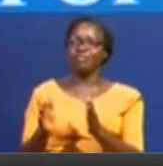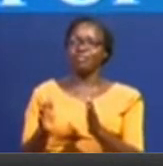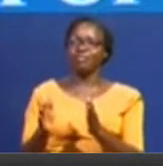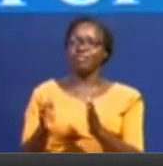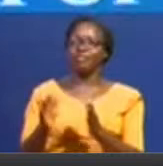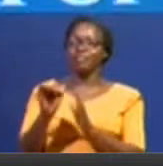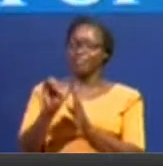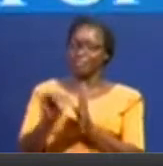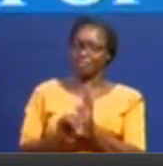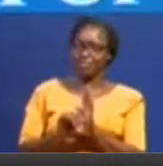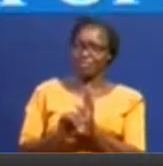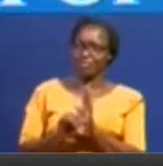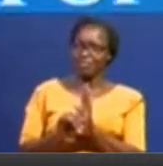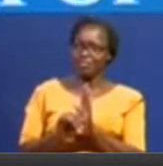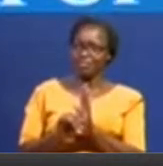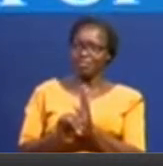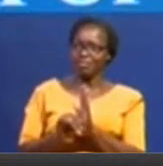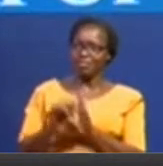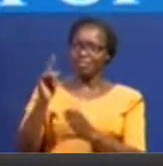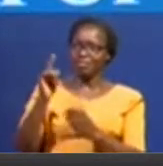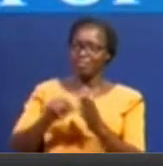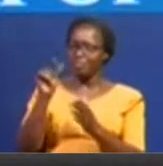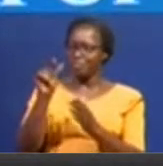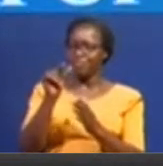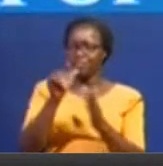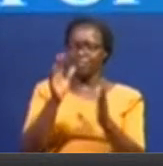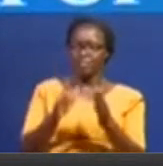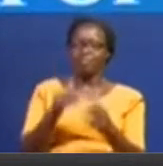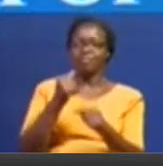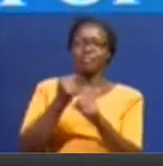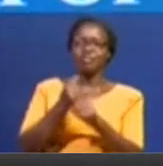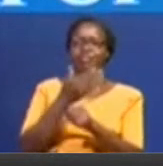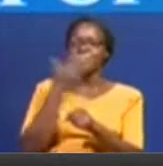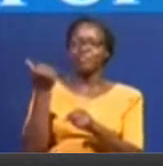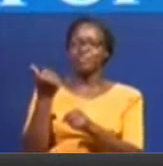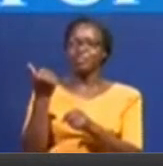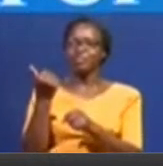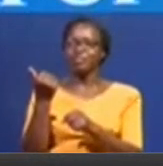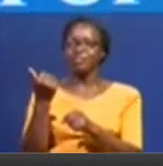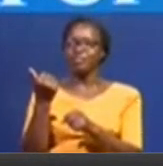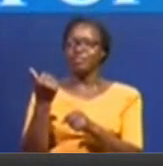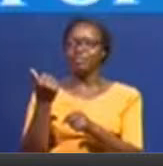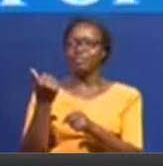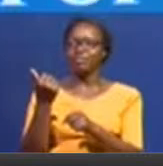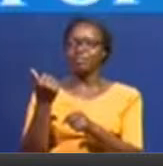you identify what each person is able to do their best in their